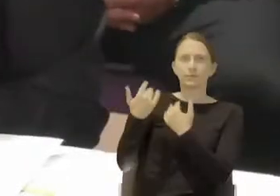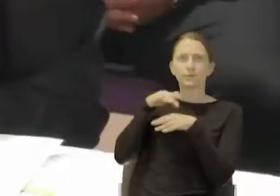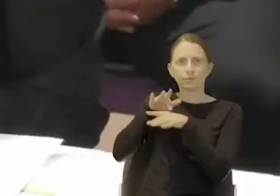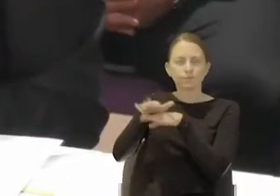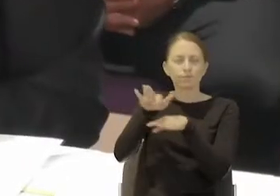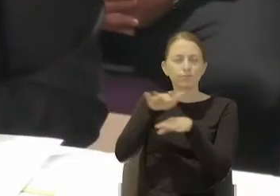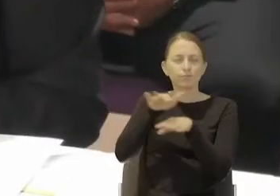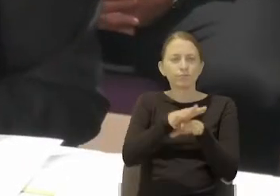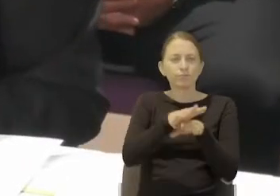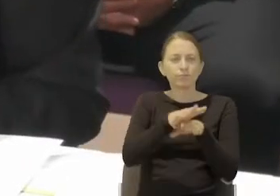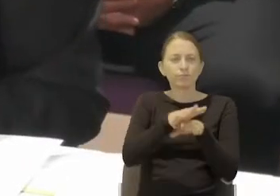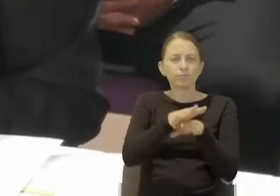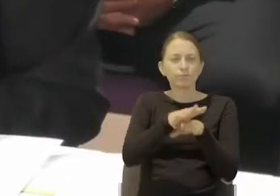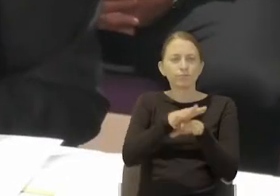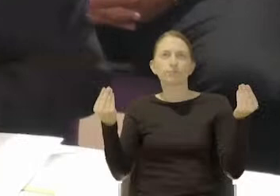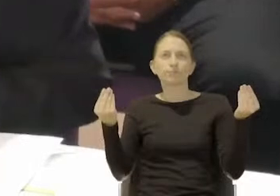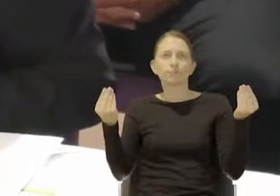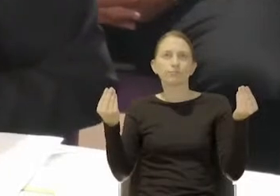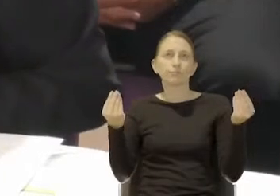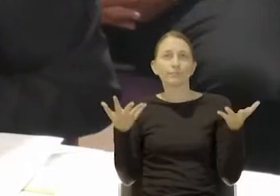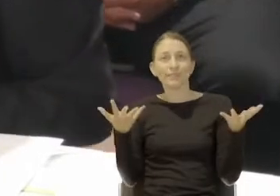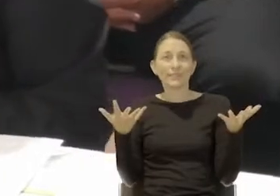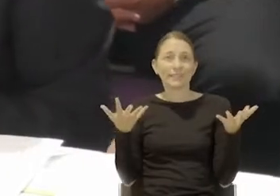the development